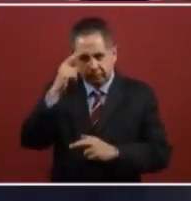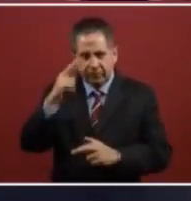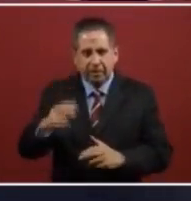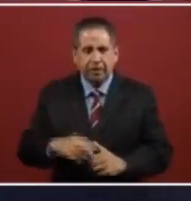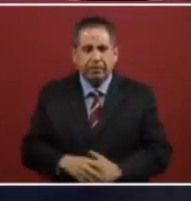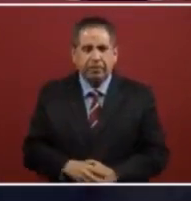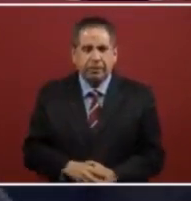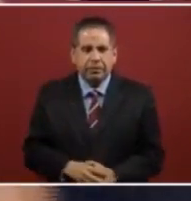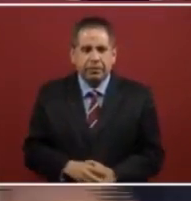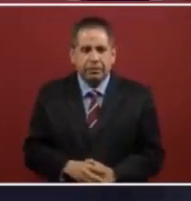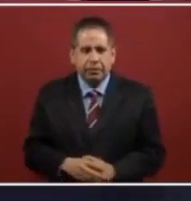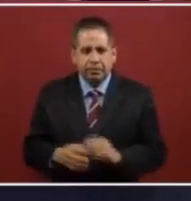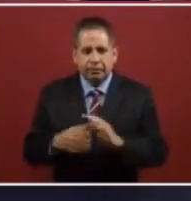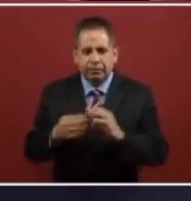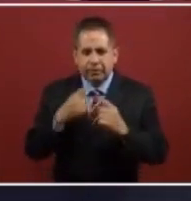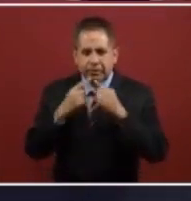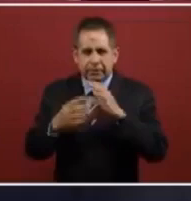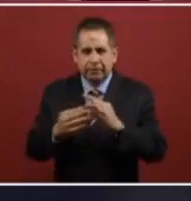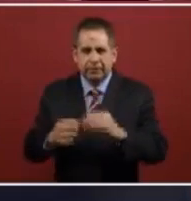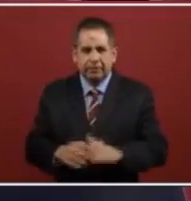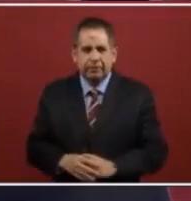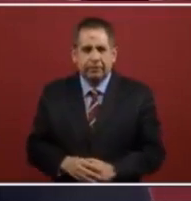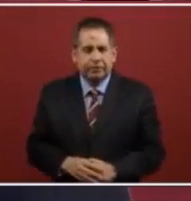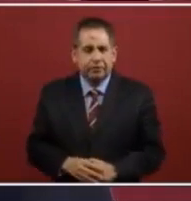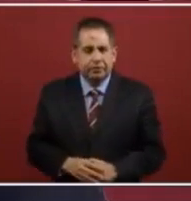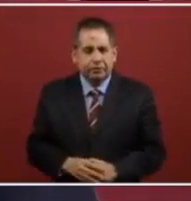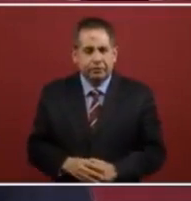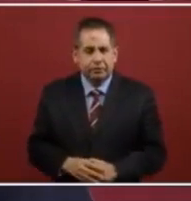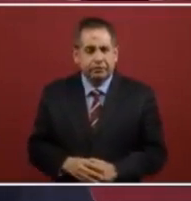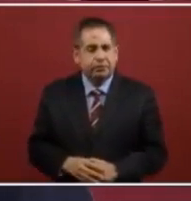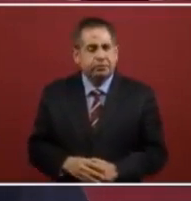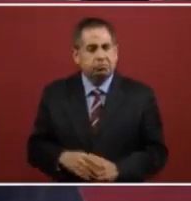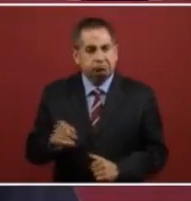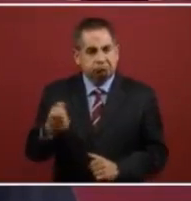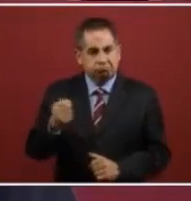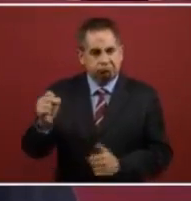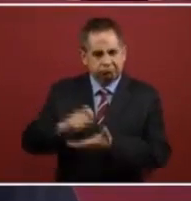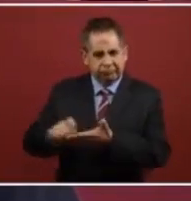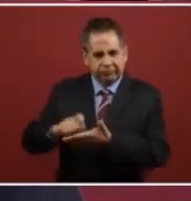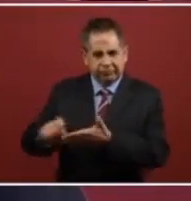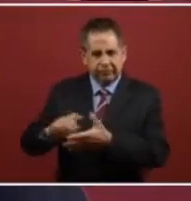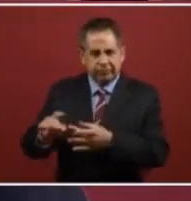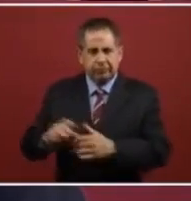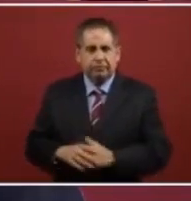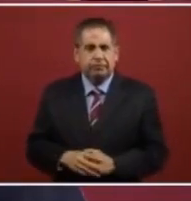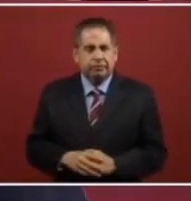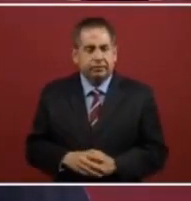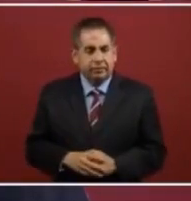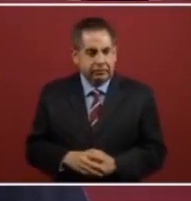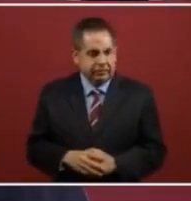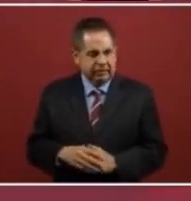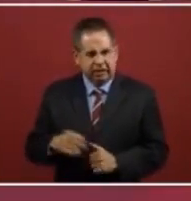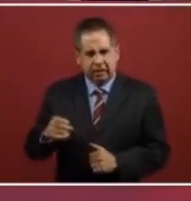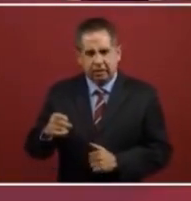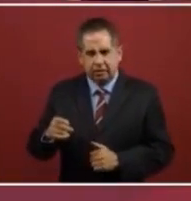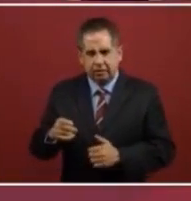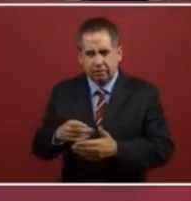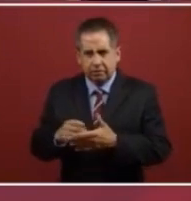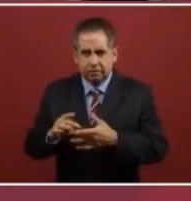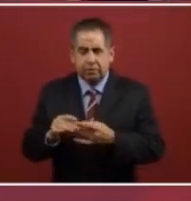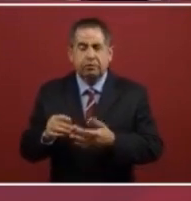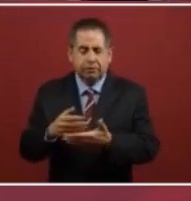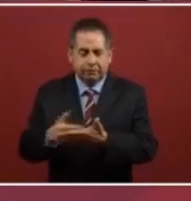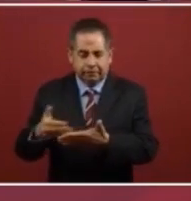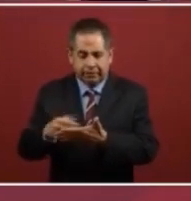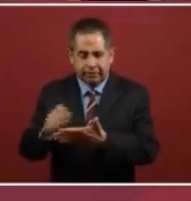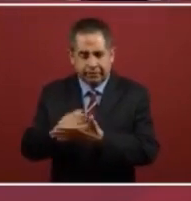Boy in the porque Mexican era un Revolution. gran escritor, He was a great writer. un prosista. A